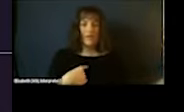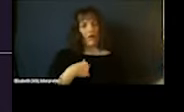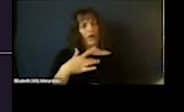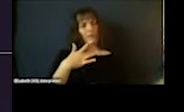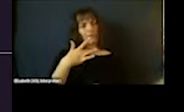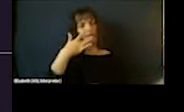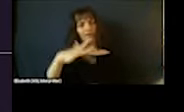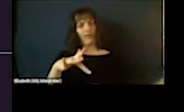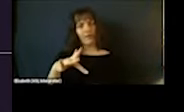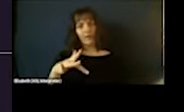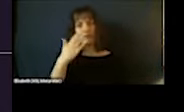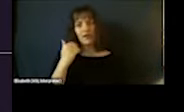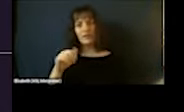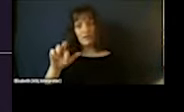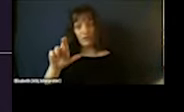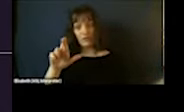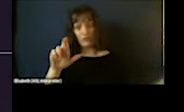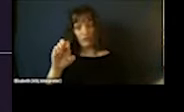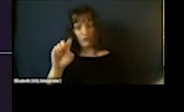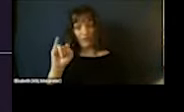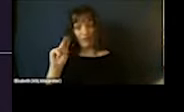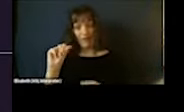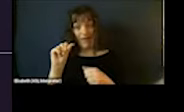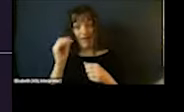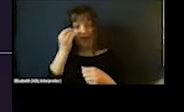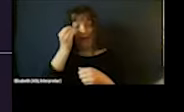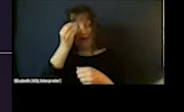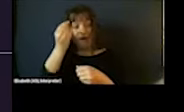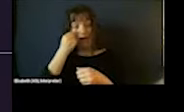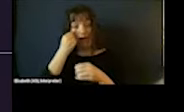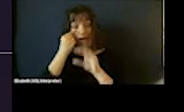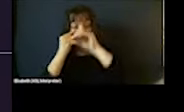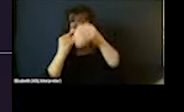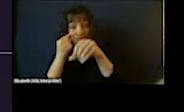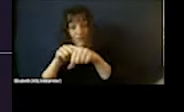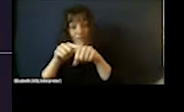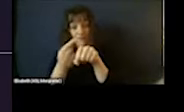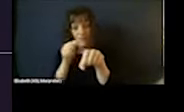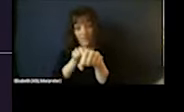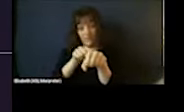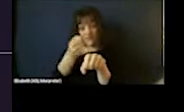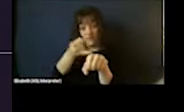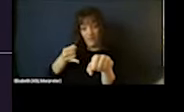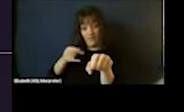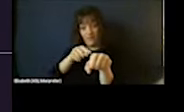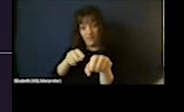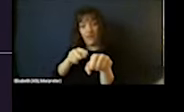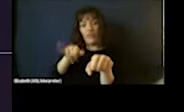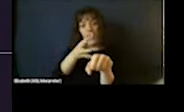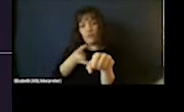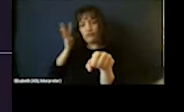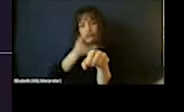eyes that receive light, didn't completely detach. So they're still semi-attached, they're damaged, but it does mean that I can see just a little bit as long as I'm